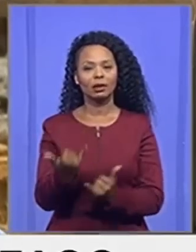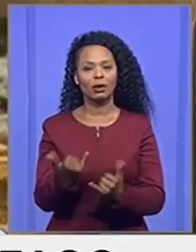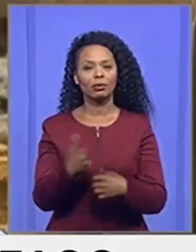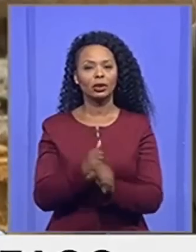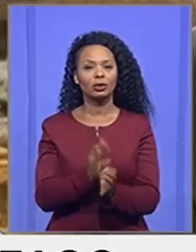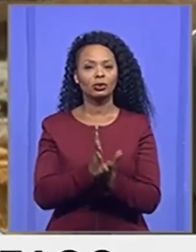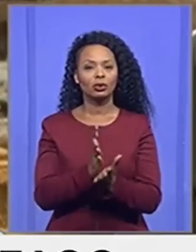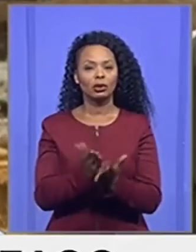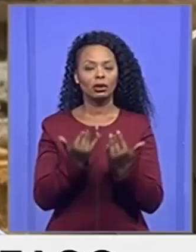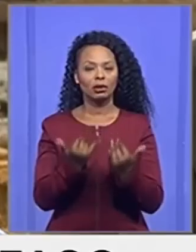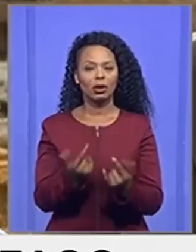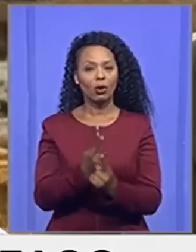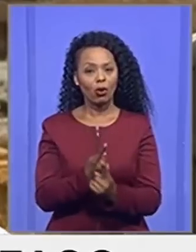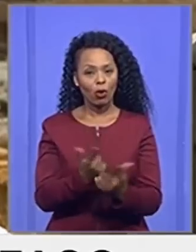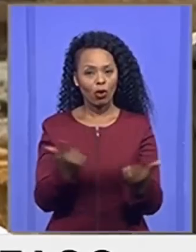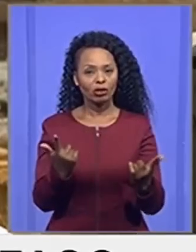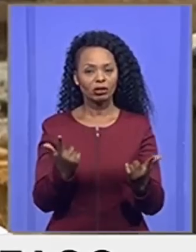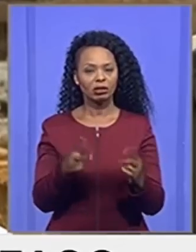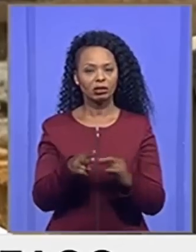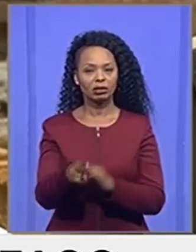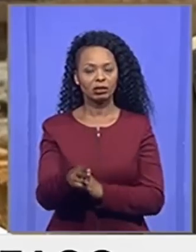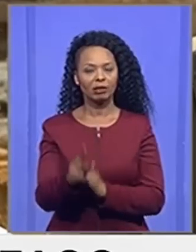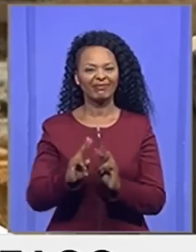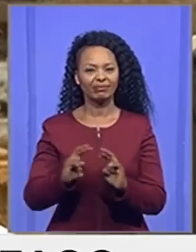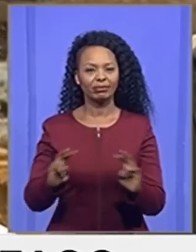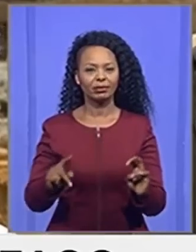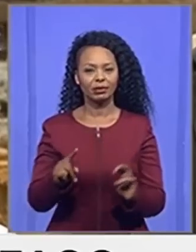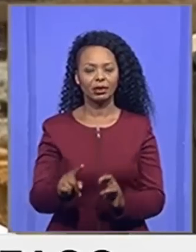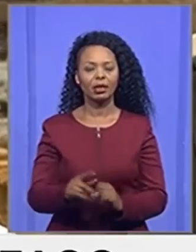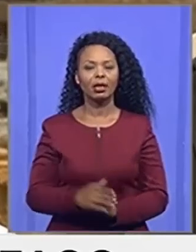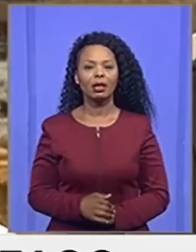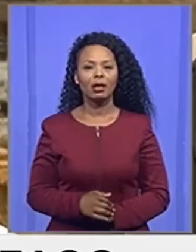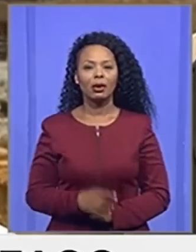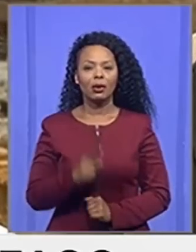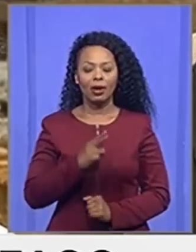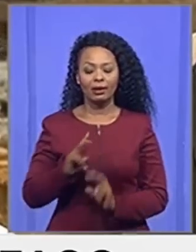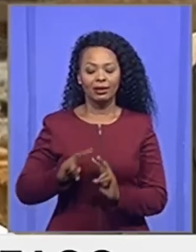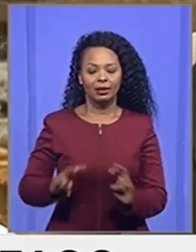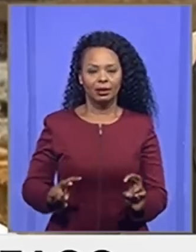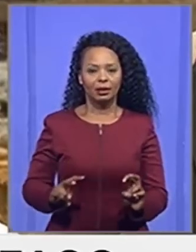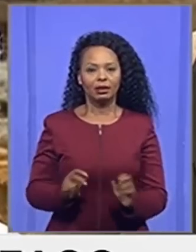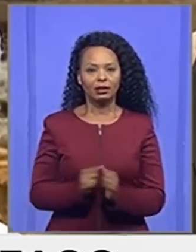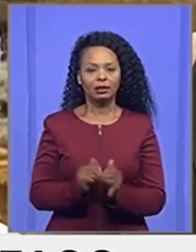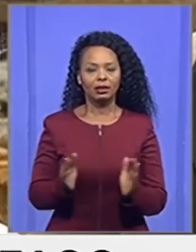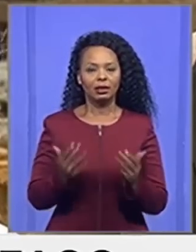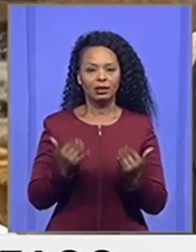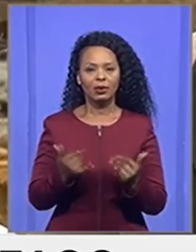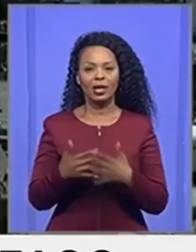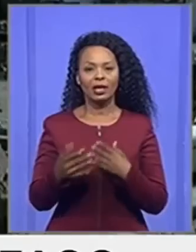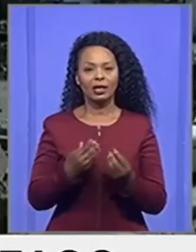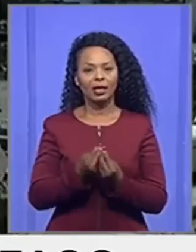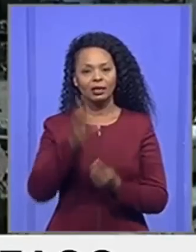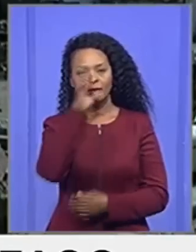that we launch a full-on investigation so that anything and everything we say is not based on